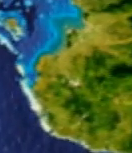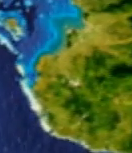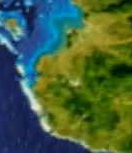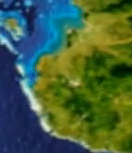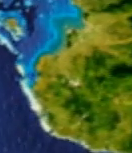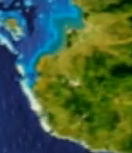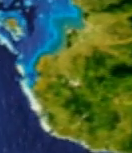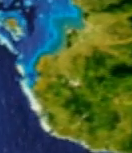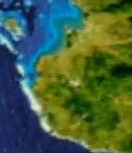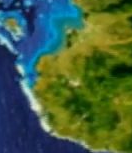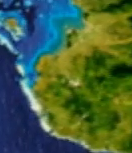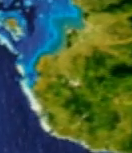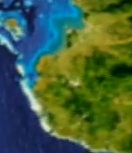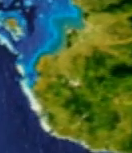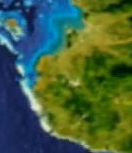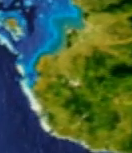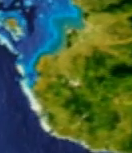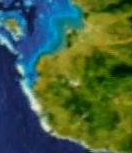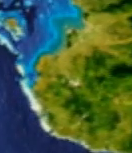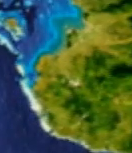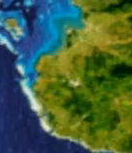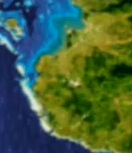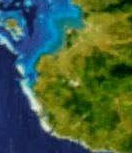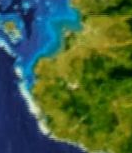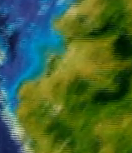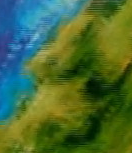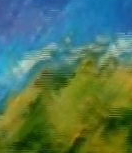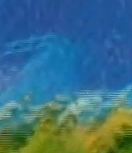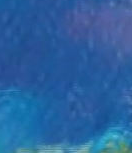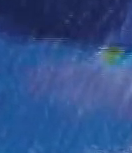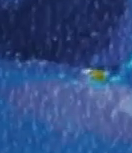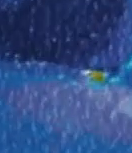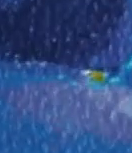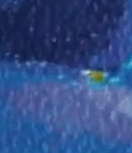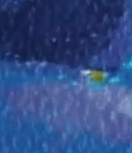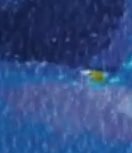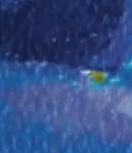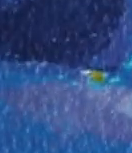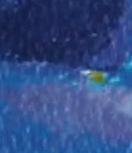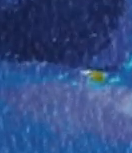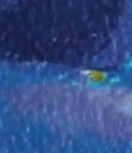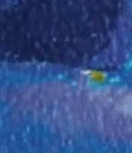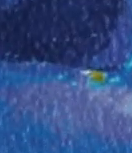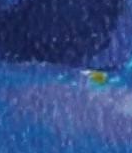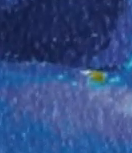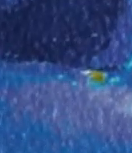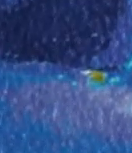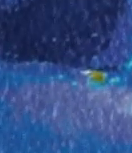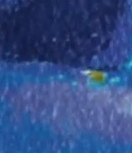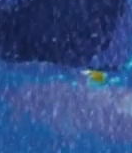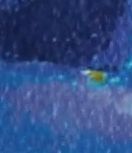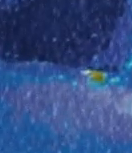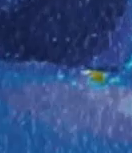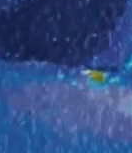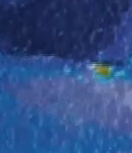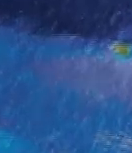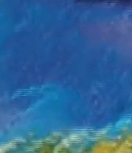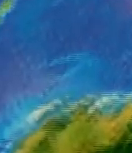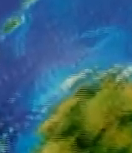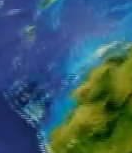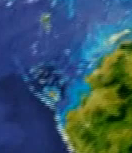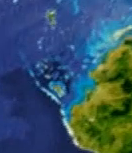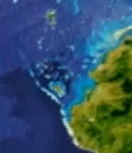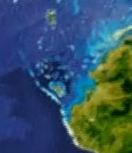cloudy day with scattered showers over most parts. And up north, it was also cloudy with periods of rain. At